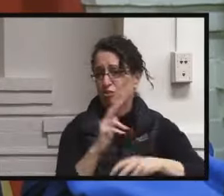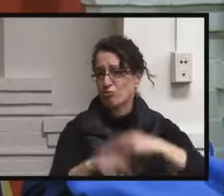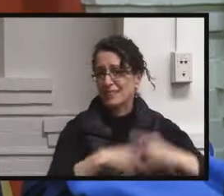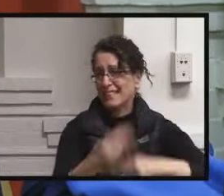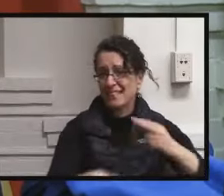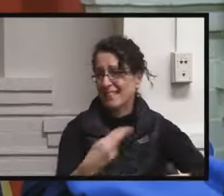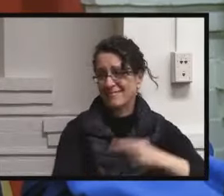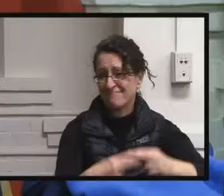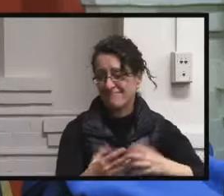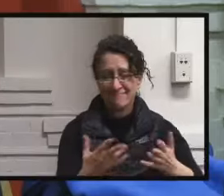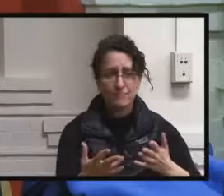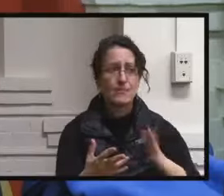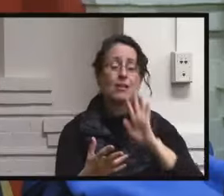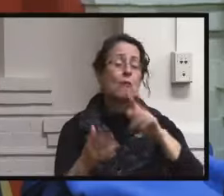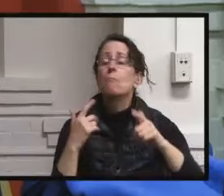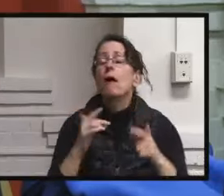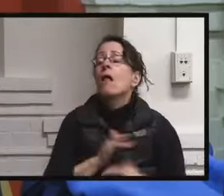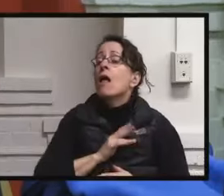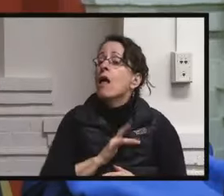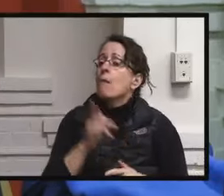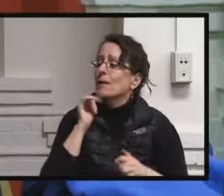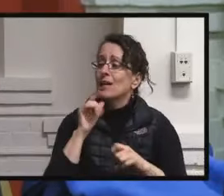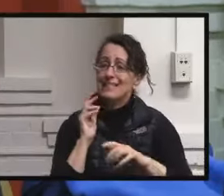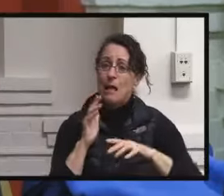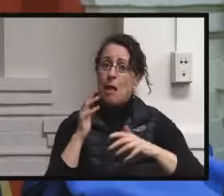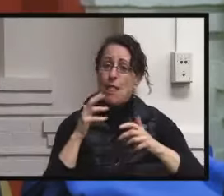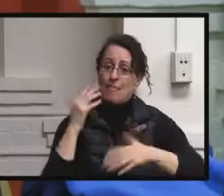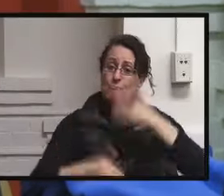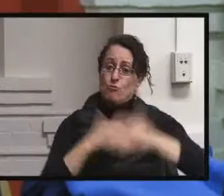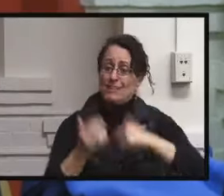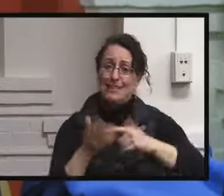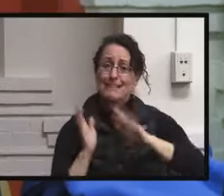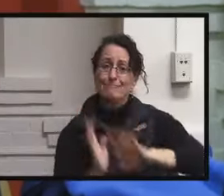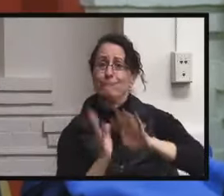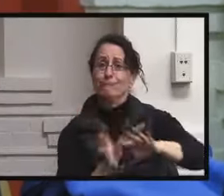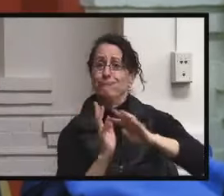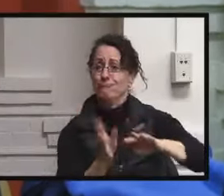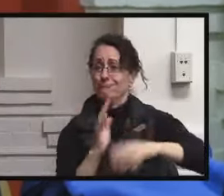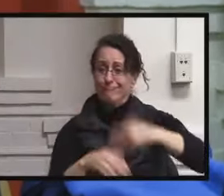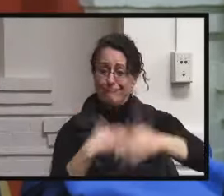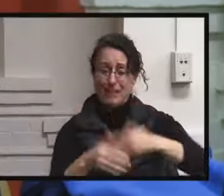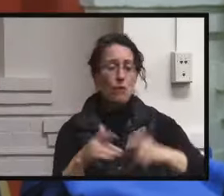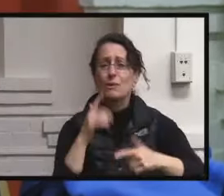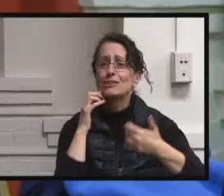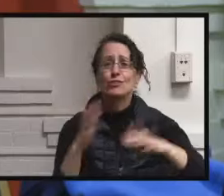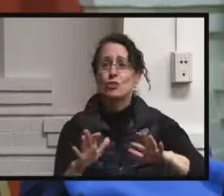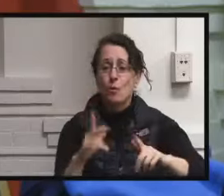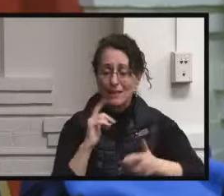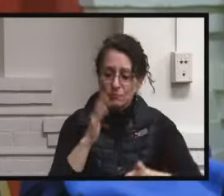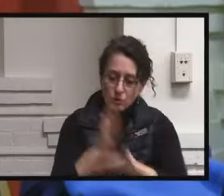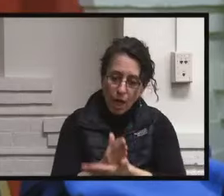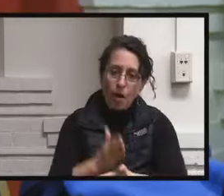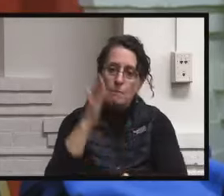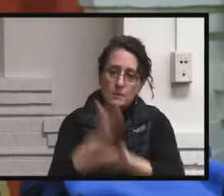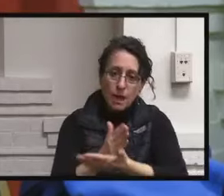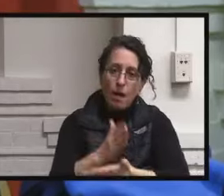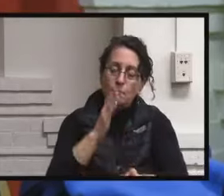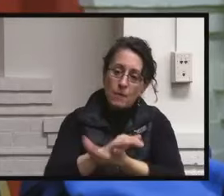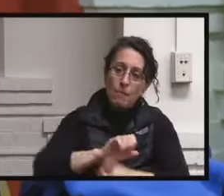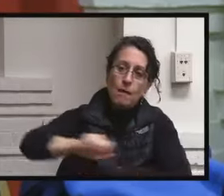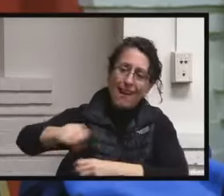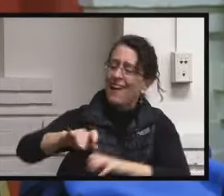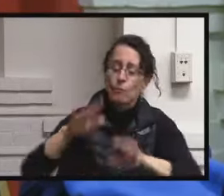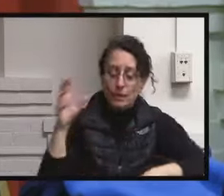have to stop the operation periodically to be able to remove those containers and send those off to the baler. So